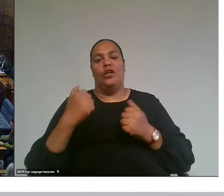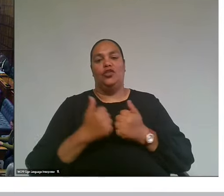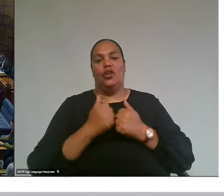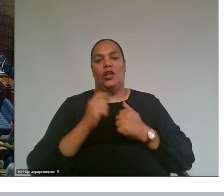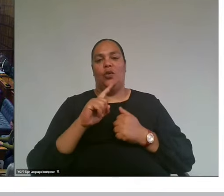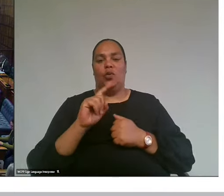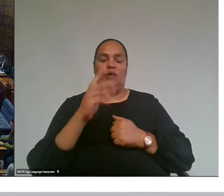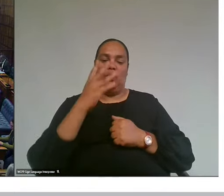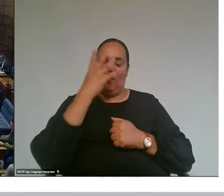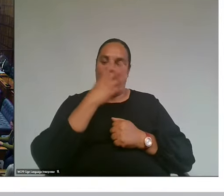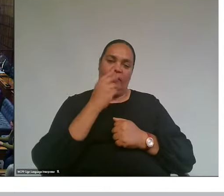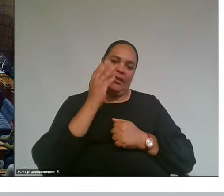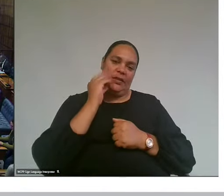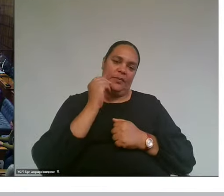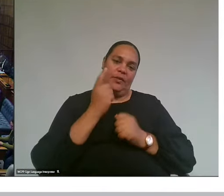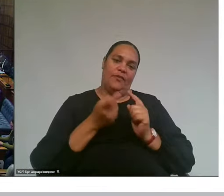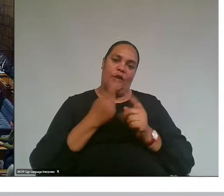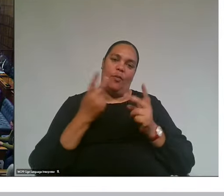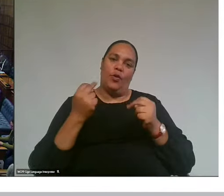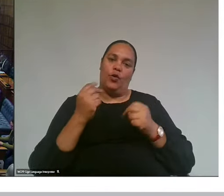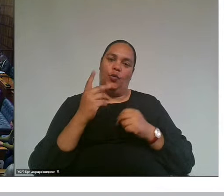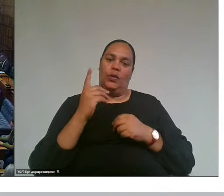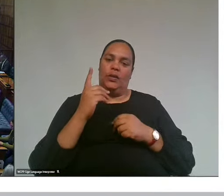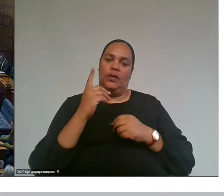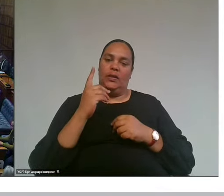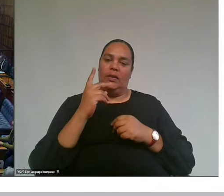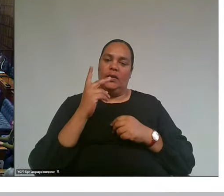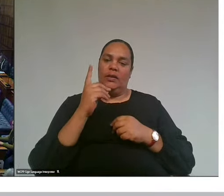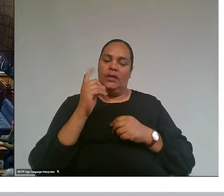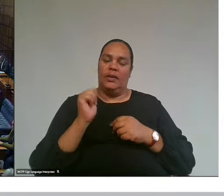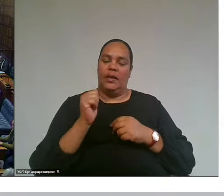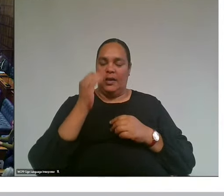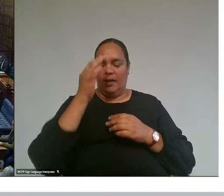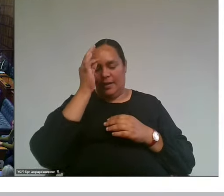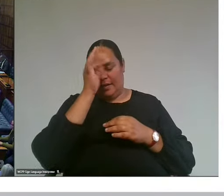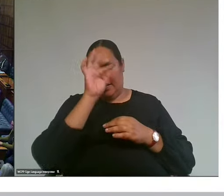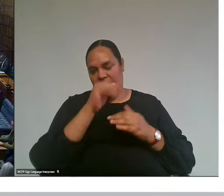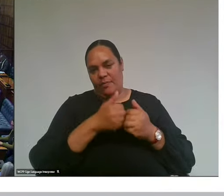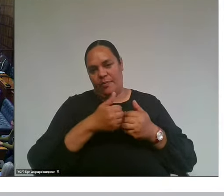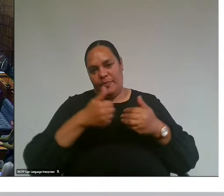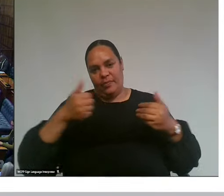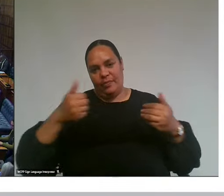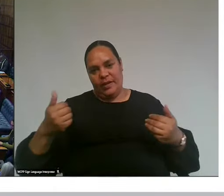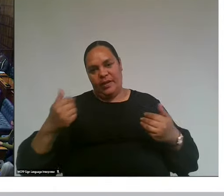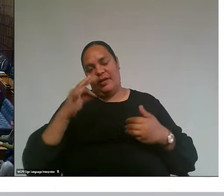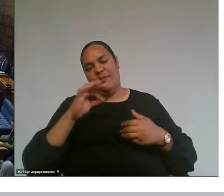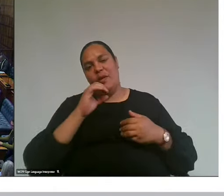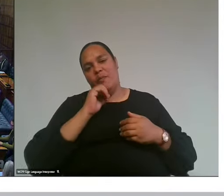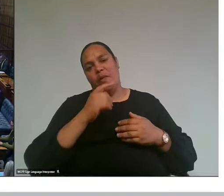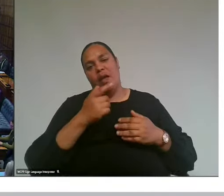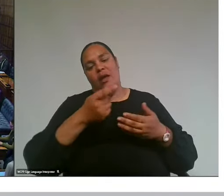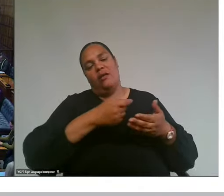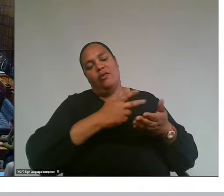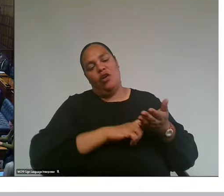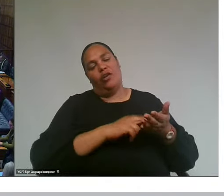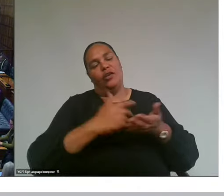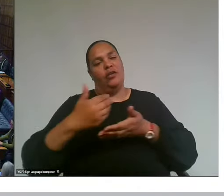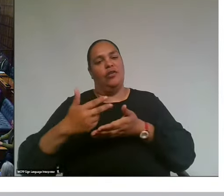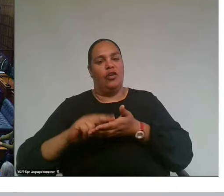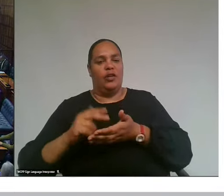faced by the new democratic government was the previous leases that were signed 90 for